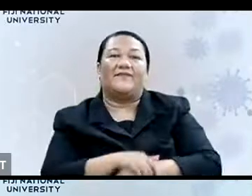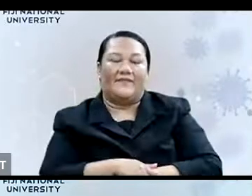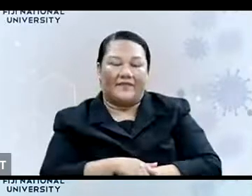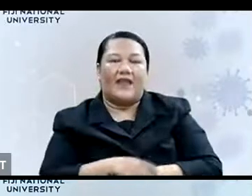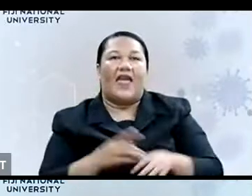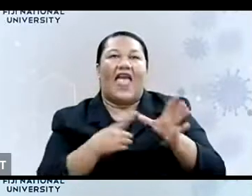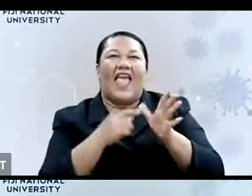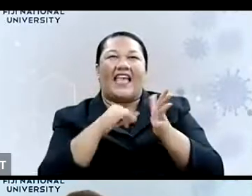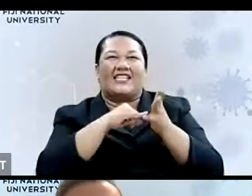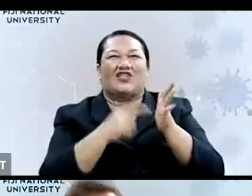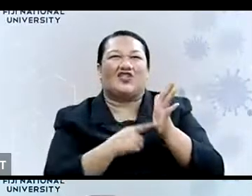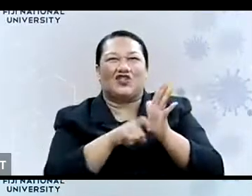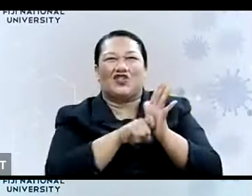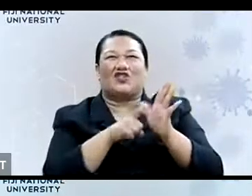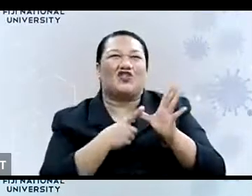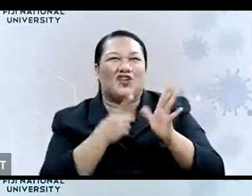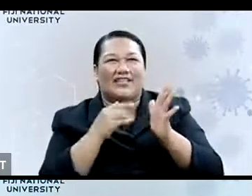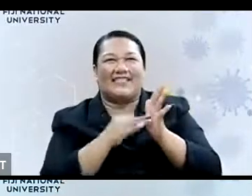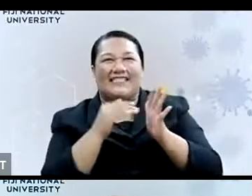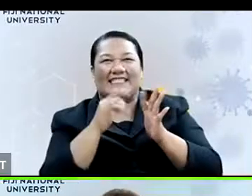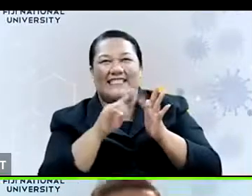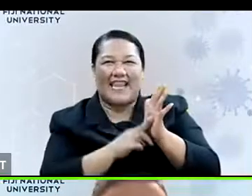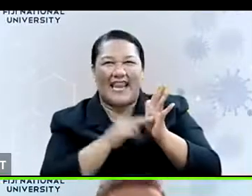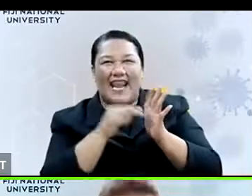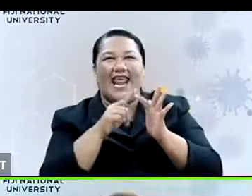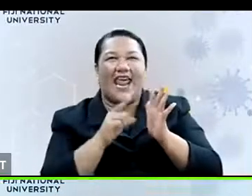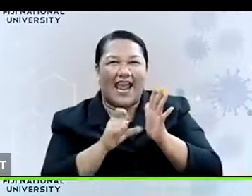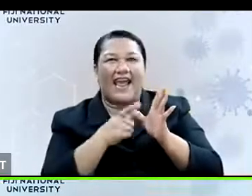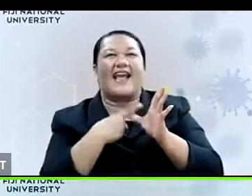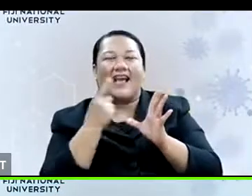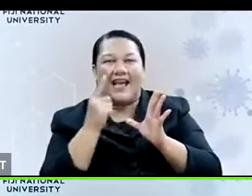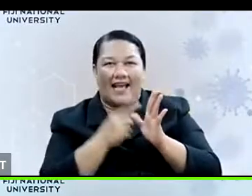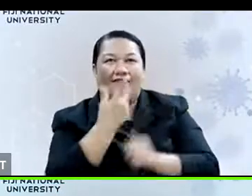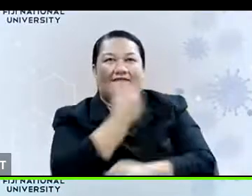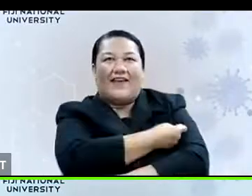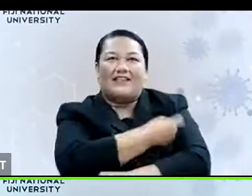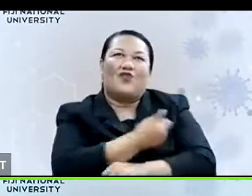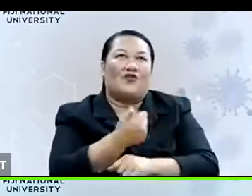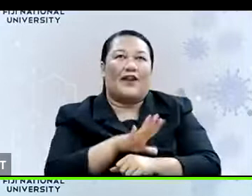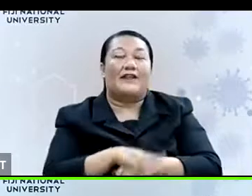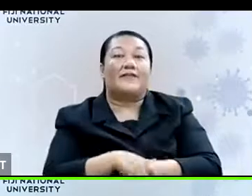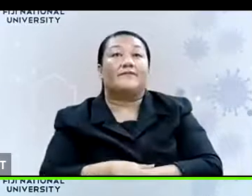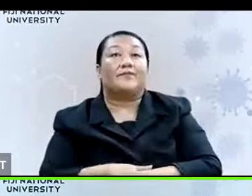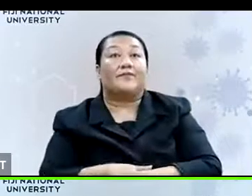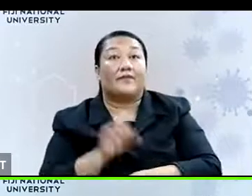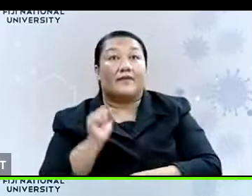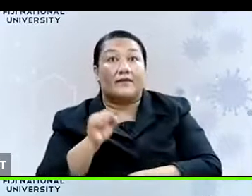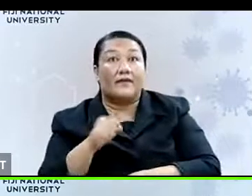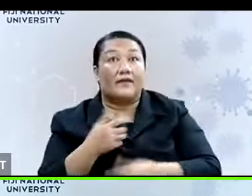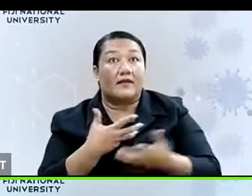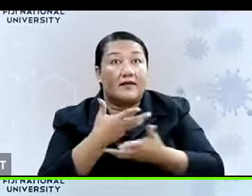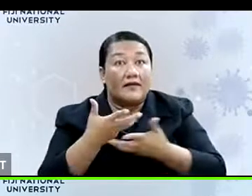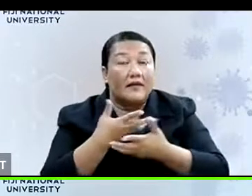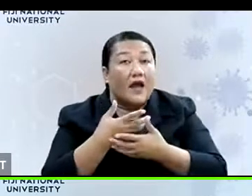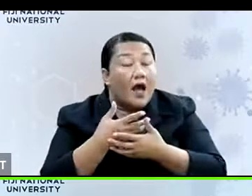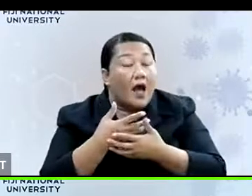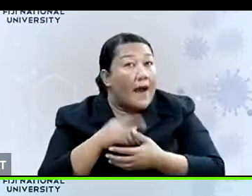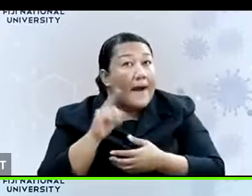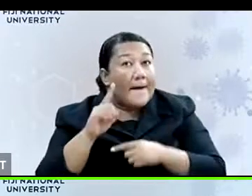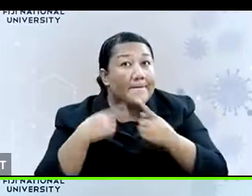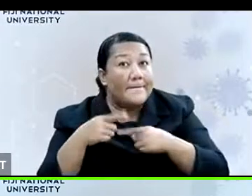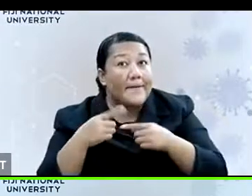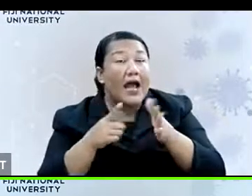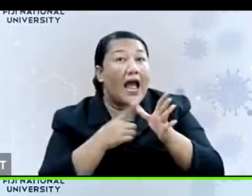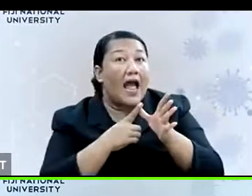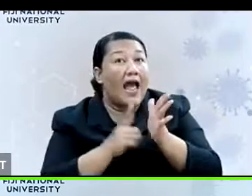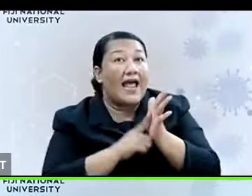James? I'd just agree with the comments made by Peter and Alicia. And I mean, I think I'd also add that,